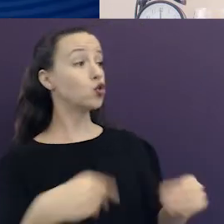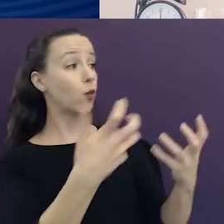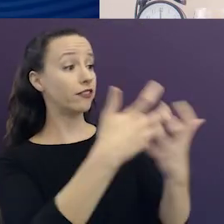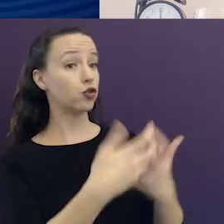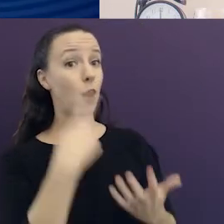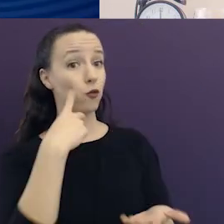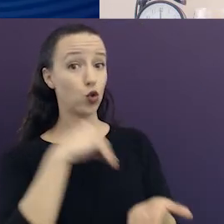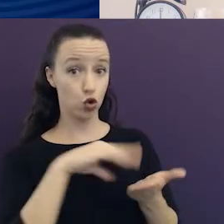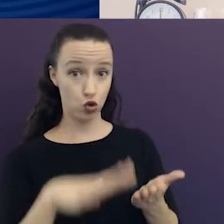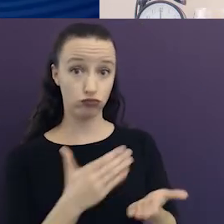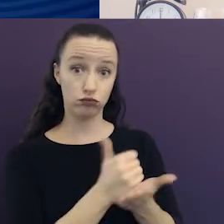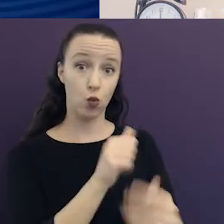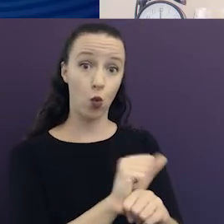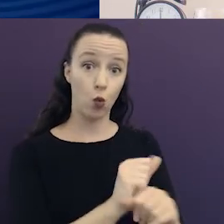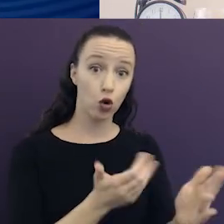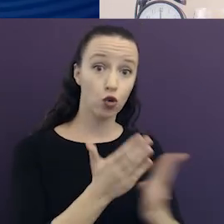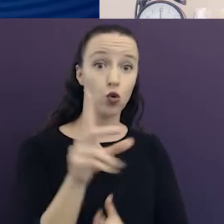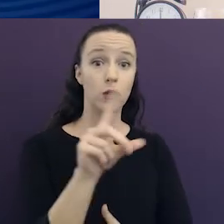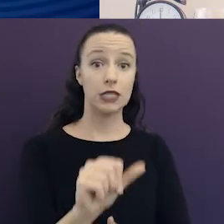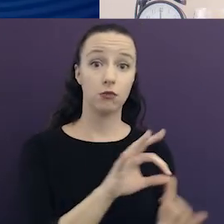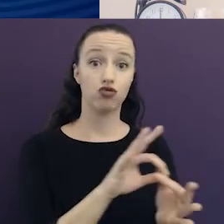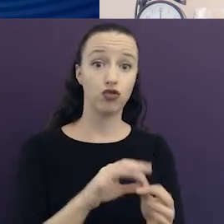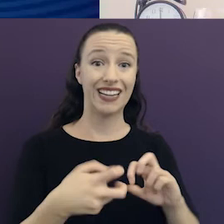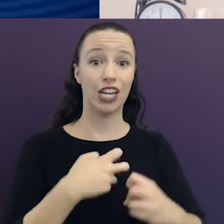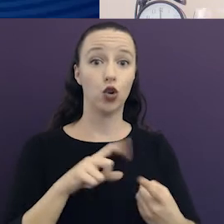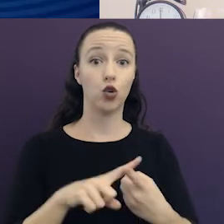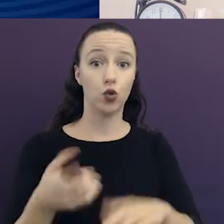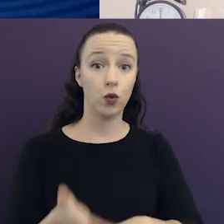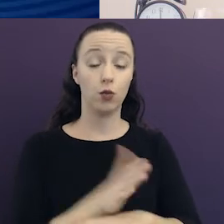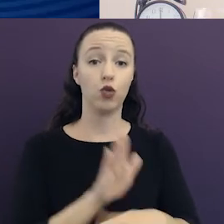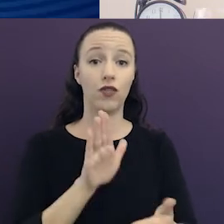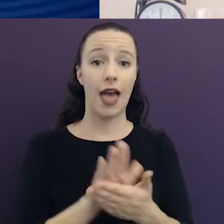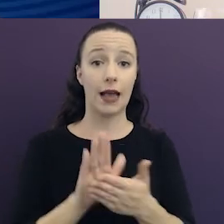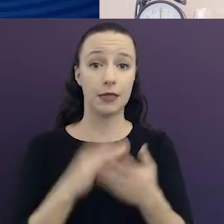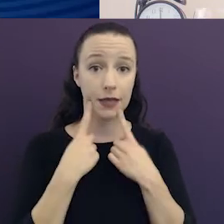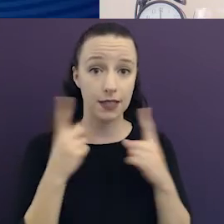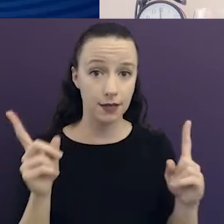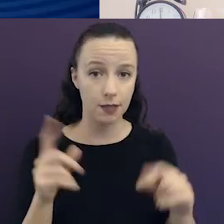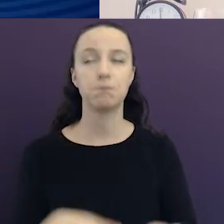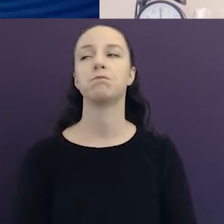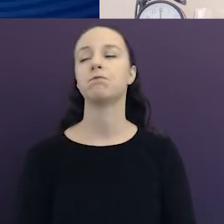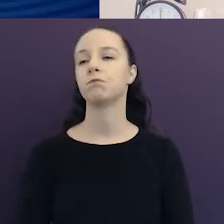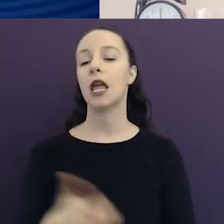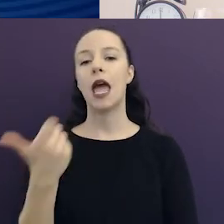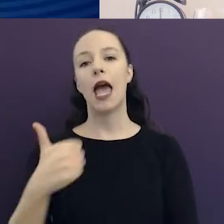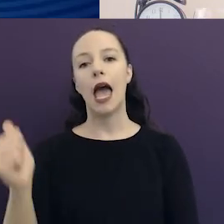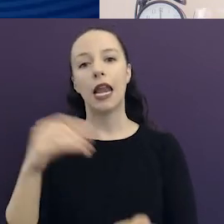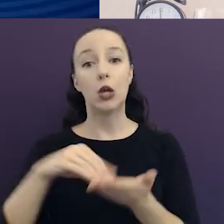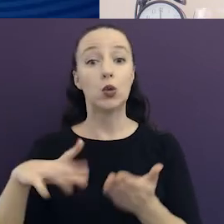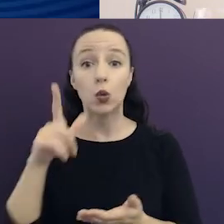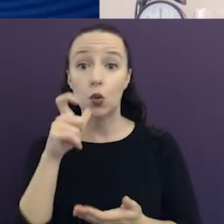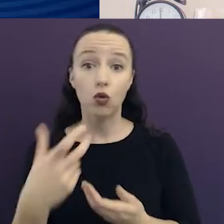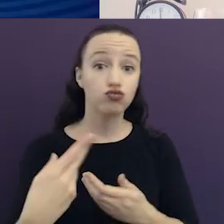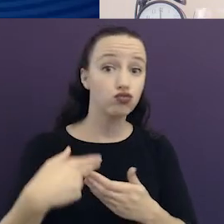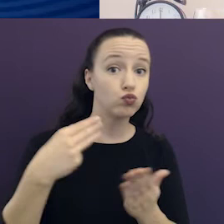provide accommodations for students and help them work through their disability-related issues to improve their academic success. So any student that comes into